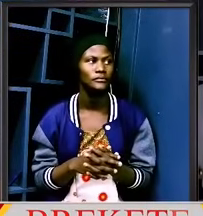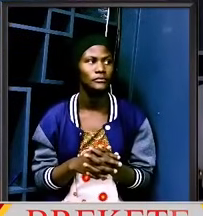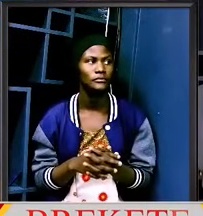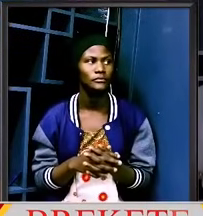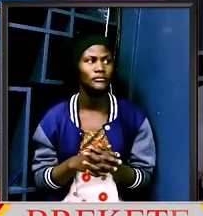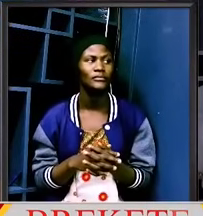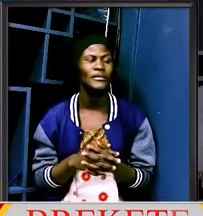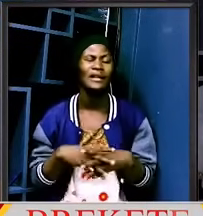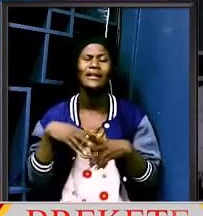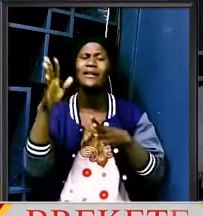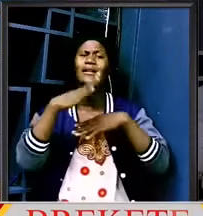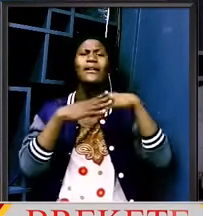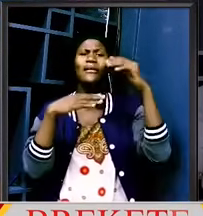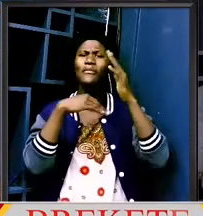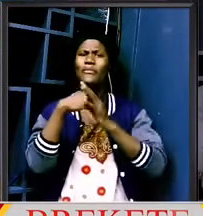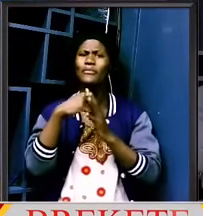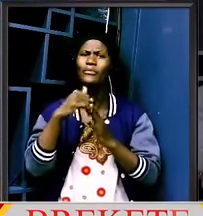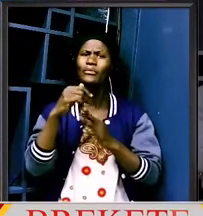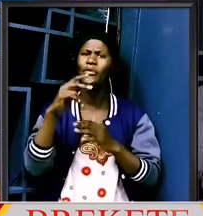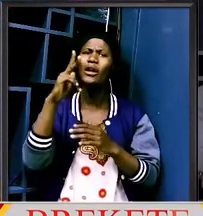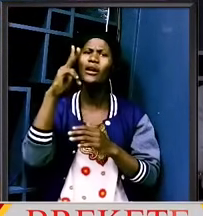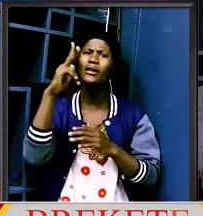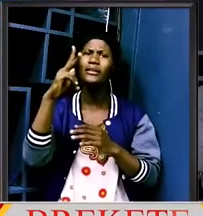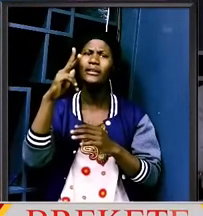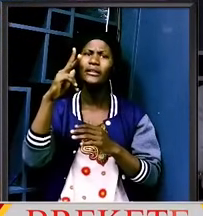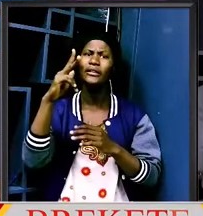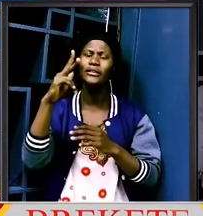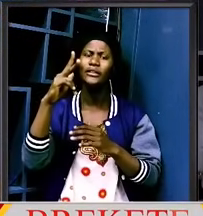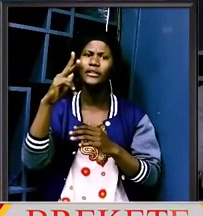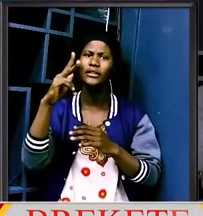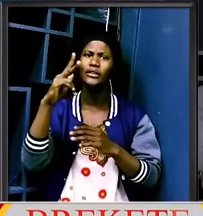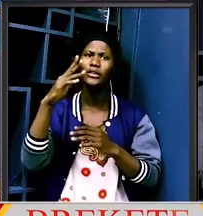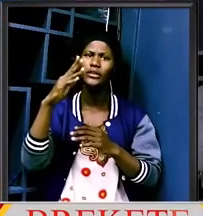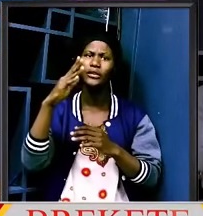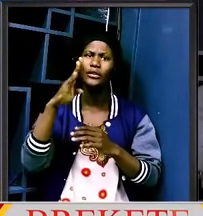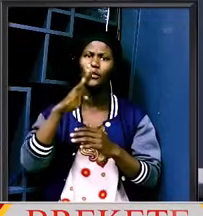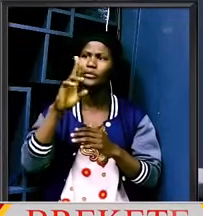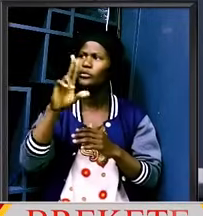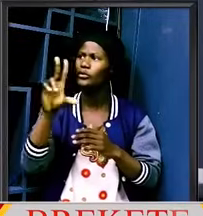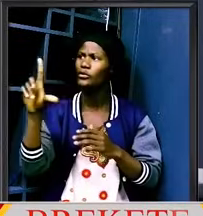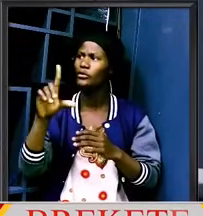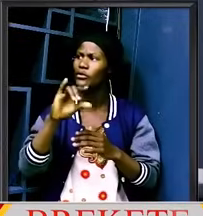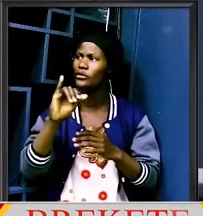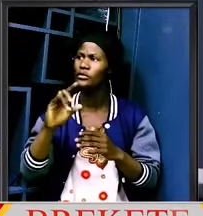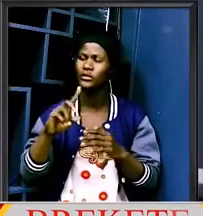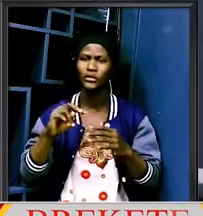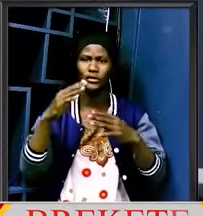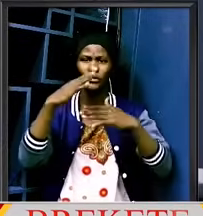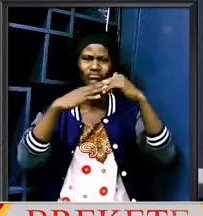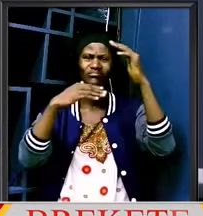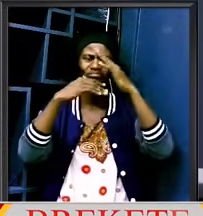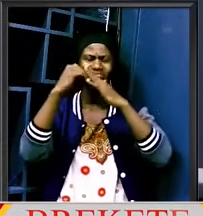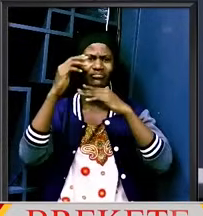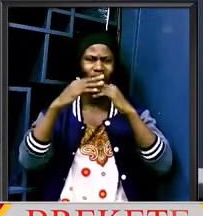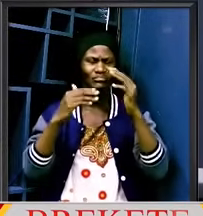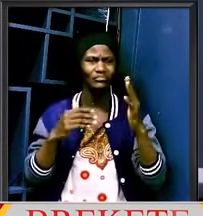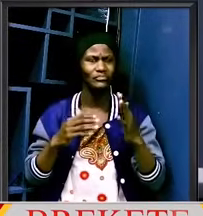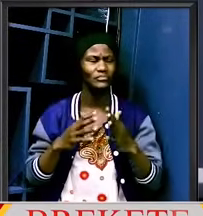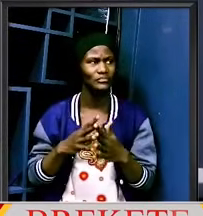They don't build three-story building for Titi. No, two-story building for Titi. Material still they come from different